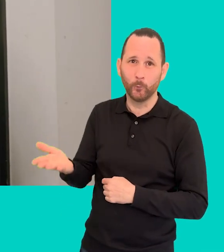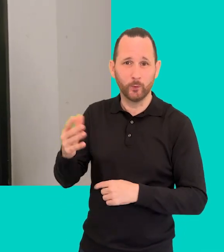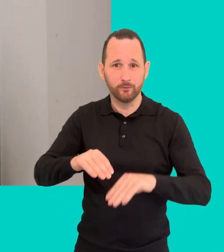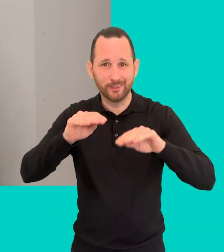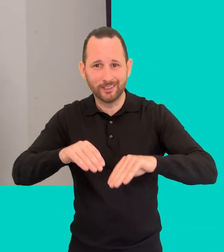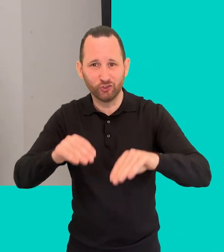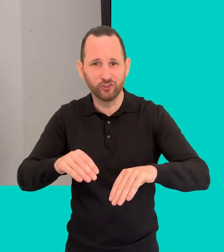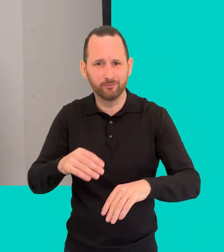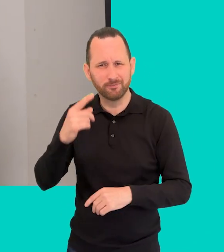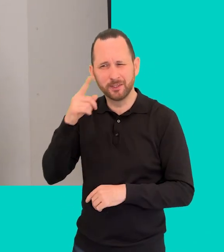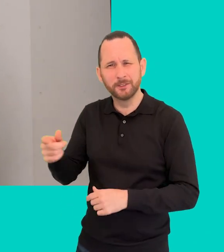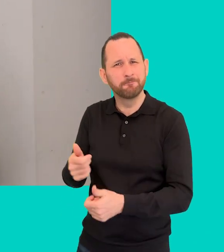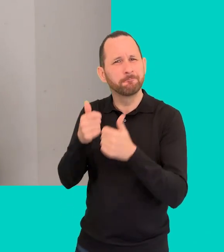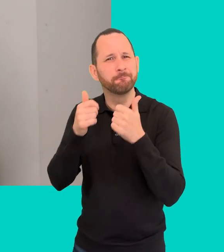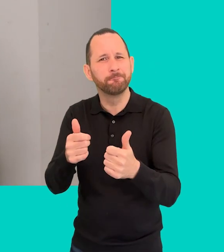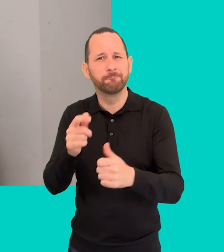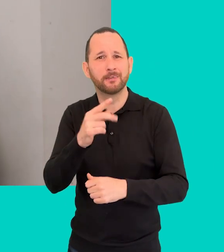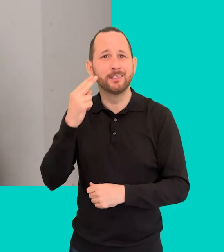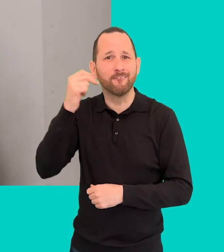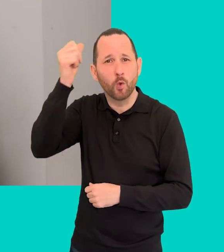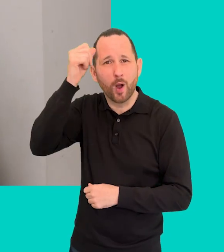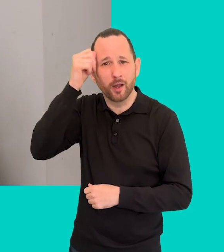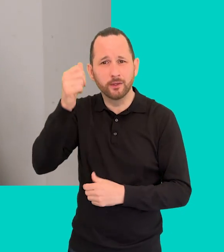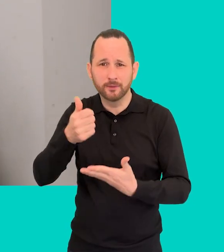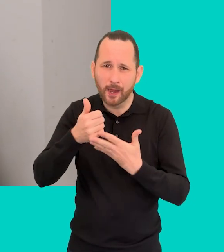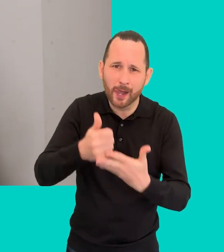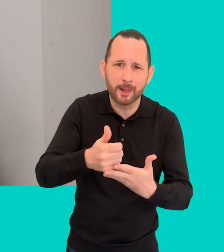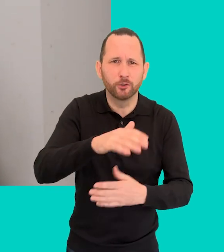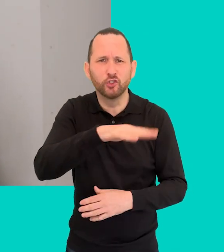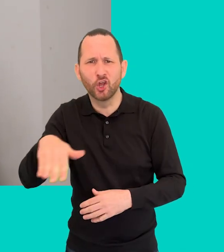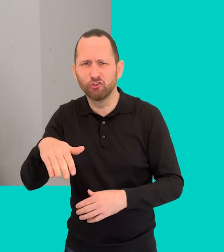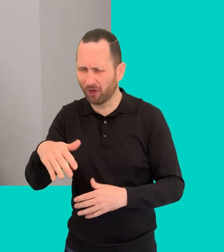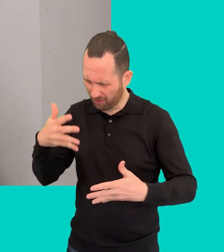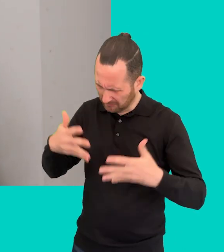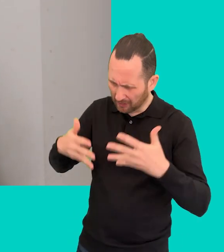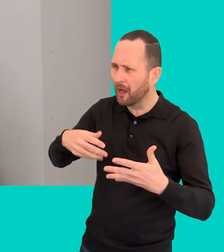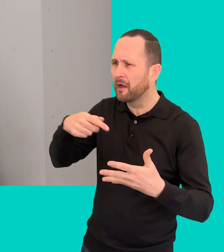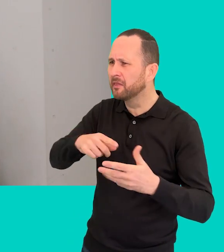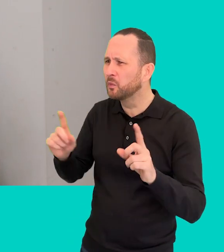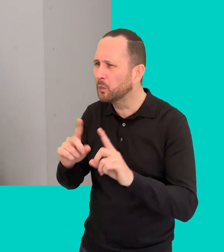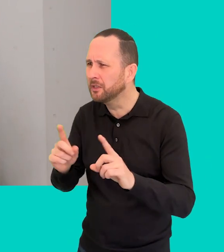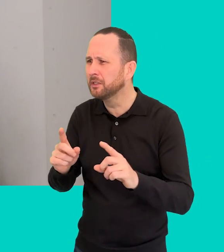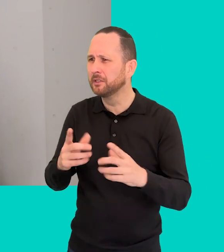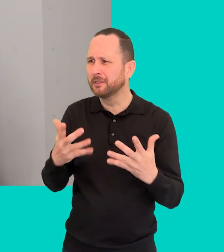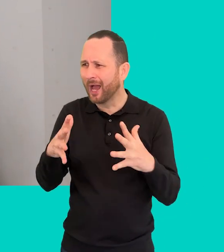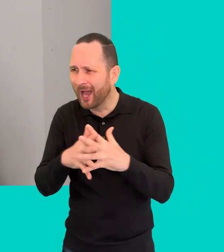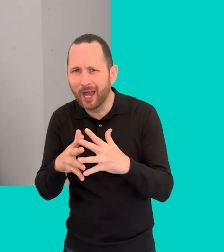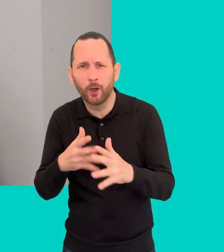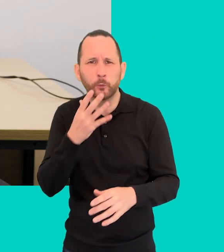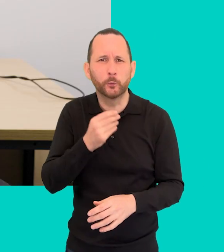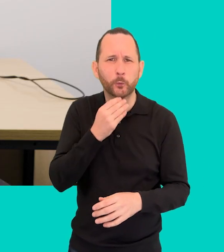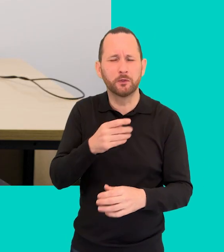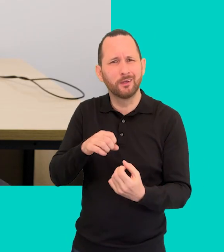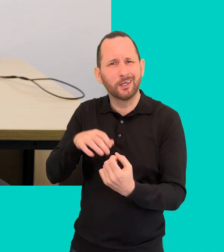do the deaf awareness really well. When I'm talking to the children about learning sign language, I try to do an introductory